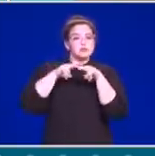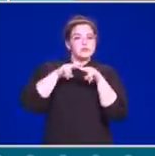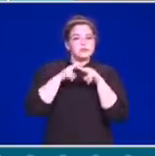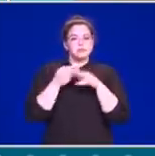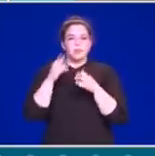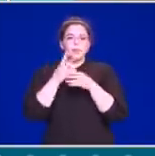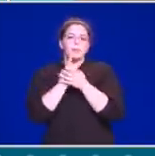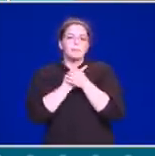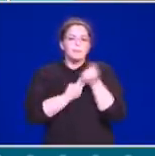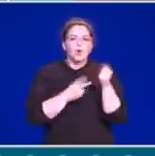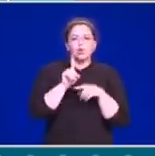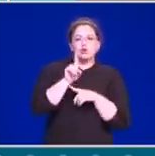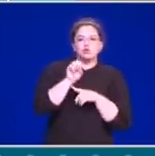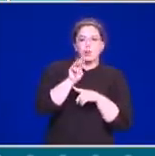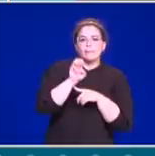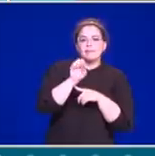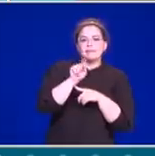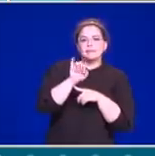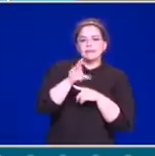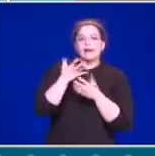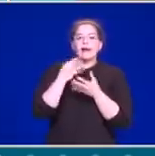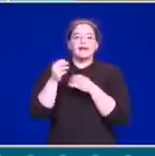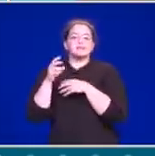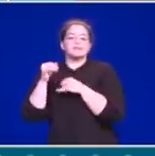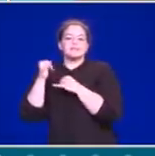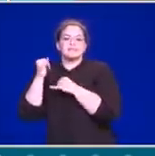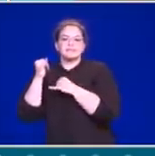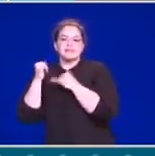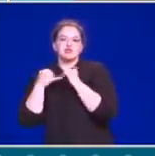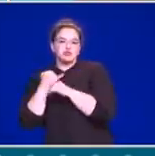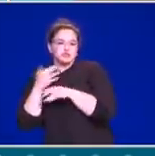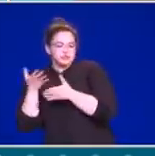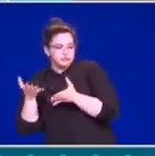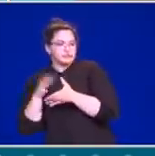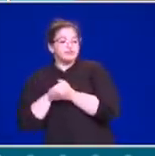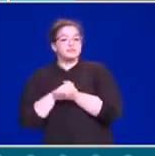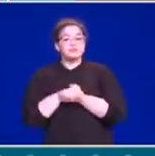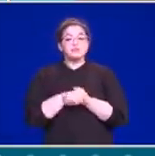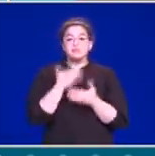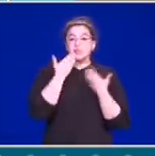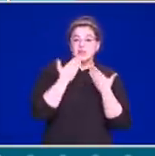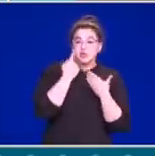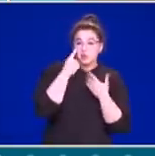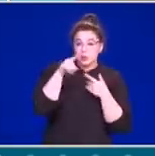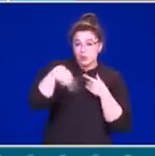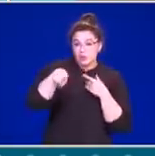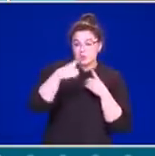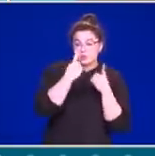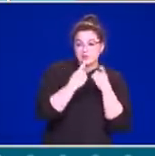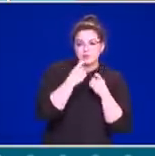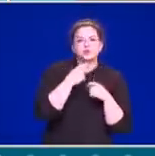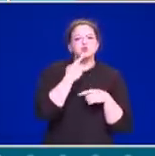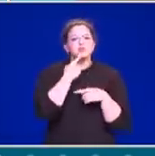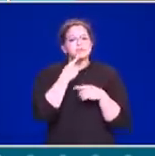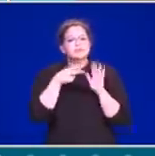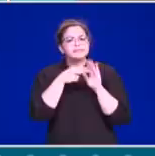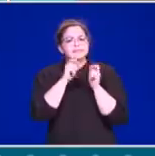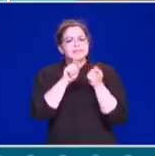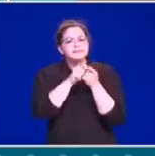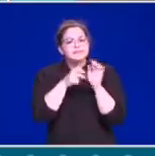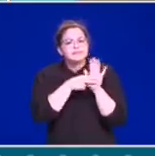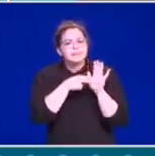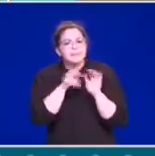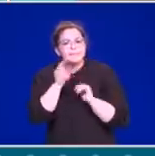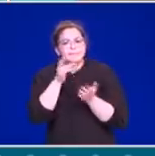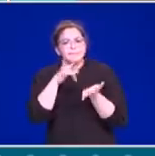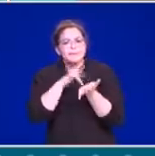international. Thanks for that line of question on net migration in the states, and specifically, you pointed out the Midwest. I'm going to